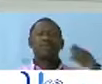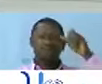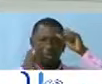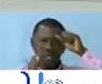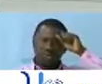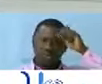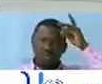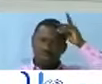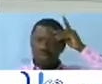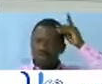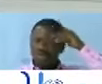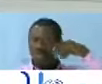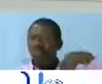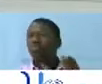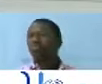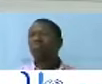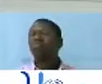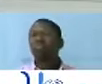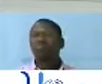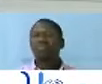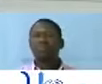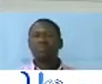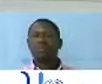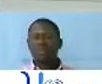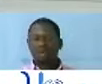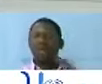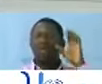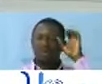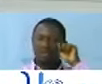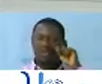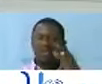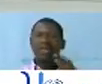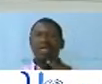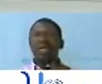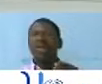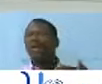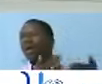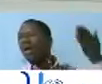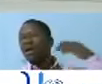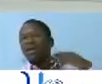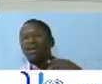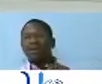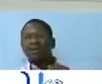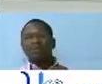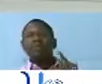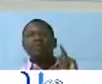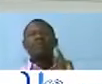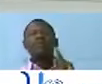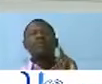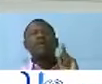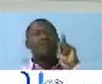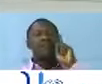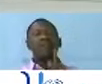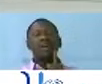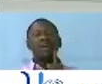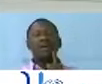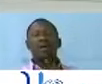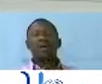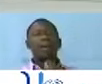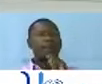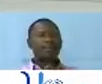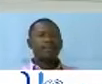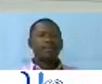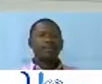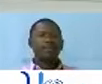parti UDP la ku dan taxawu parti UDP la. As I understand that her late father, may his soul rest in peace, Salieu Jack, was